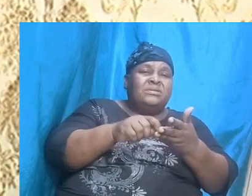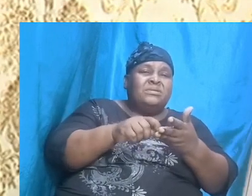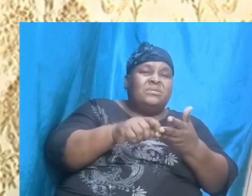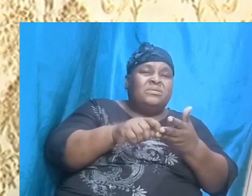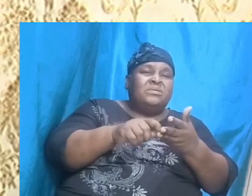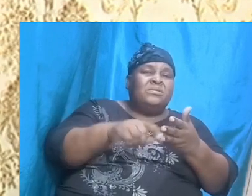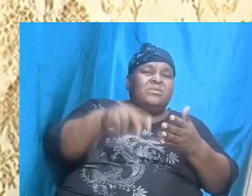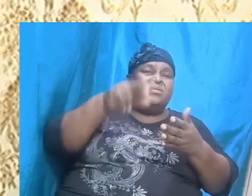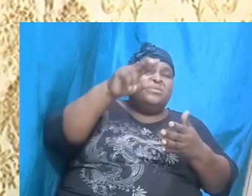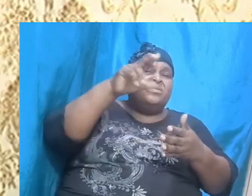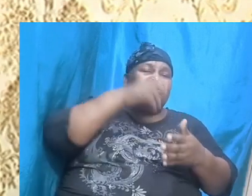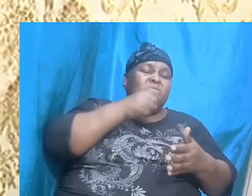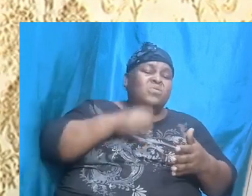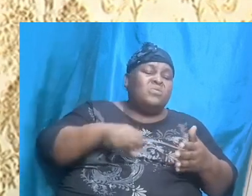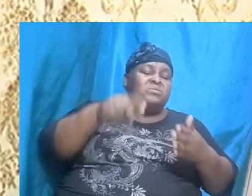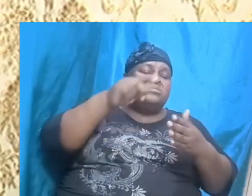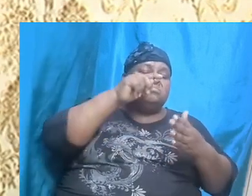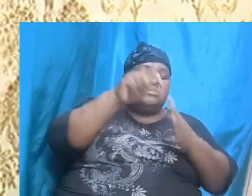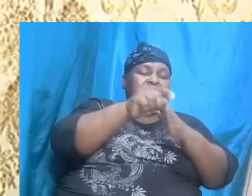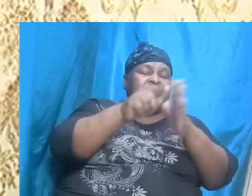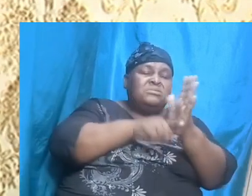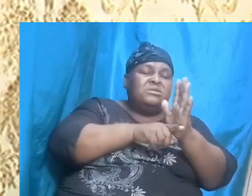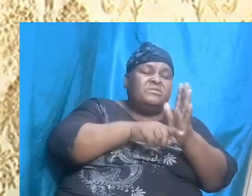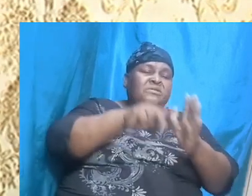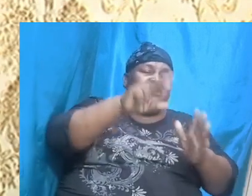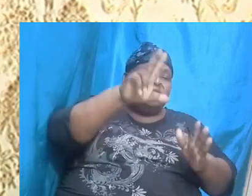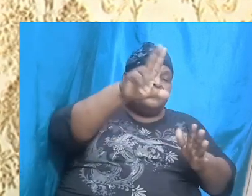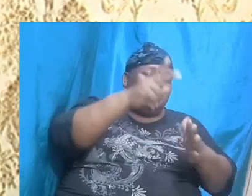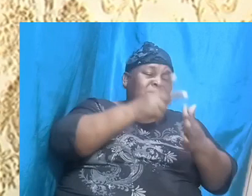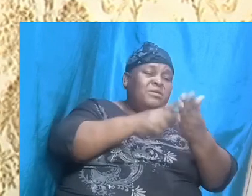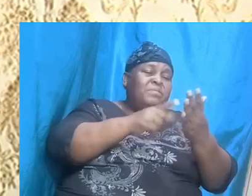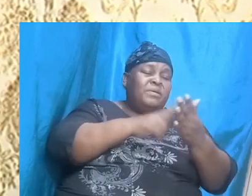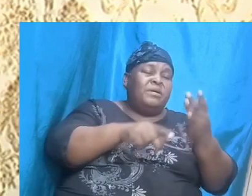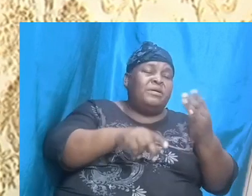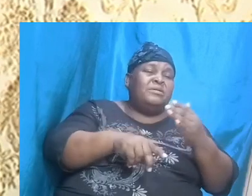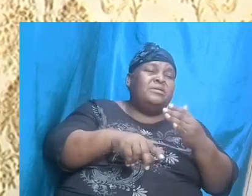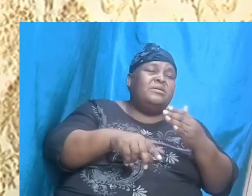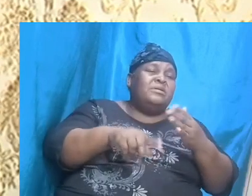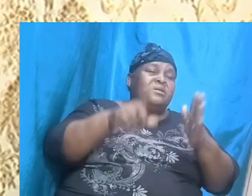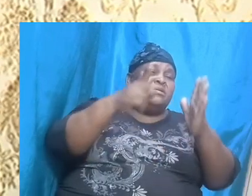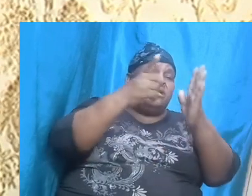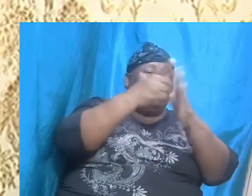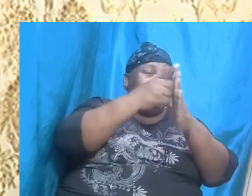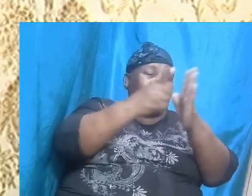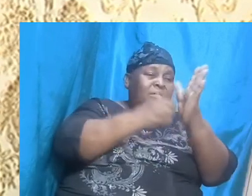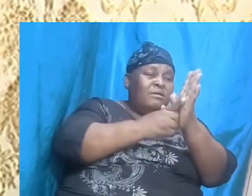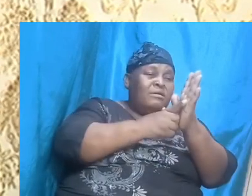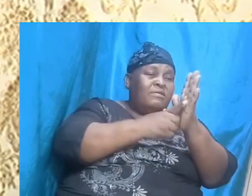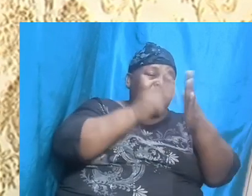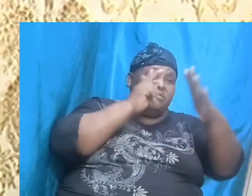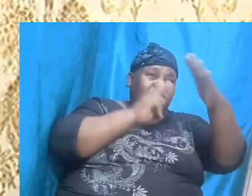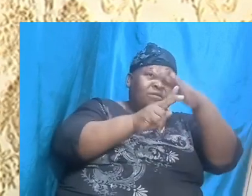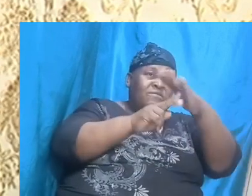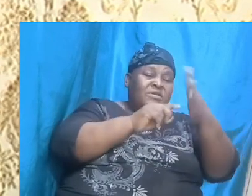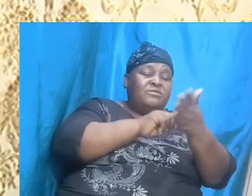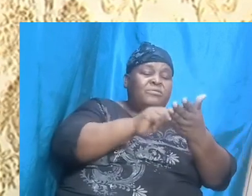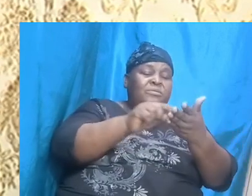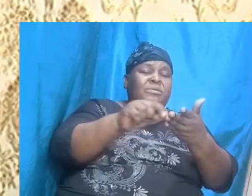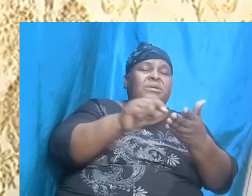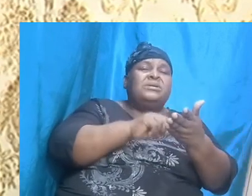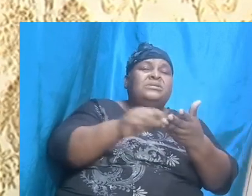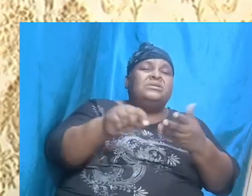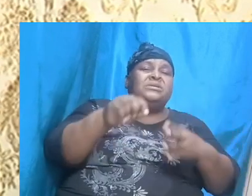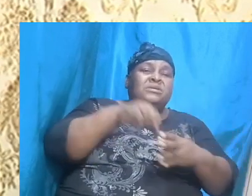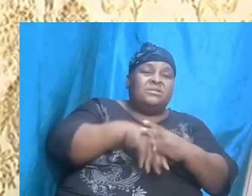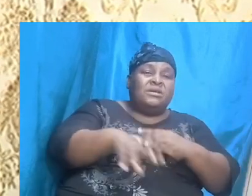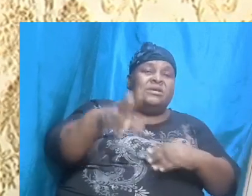three-part section, and Jesus often talked about the law, the prophets, and the writings. All right? So in that section, you